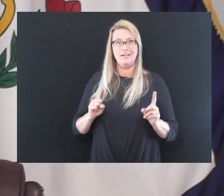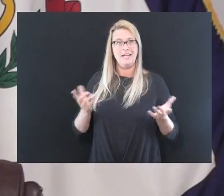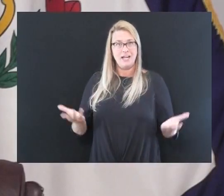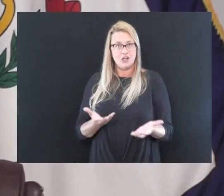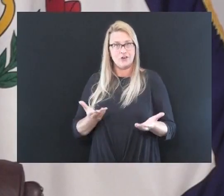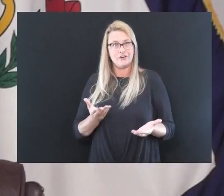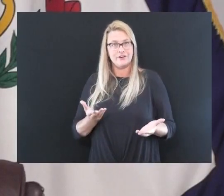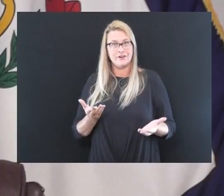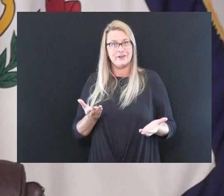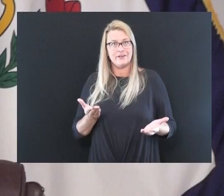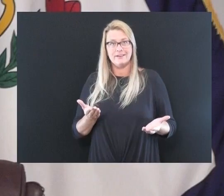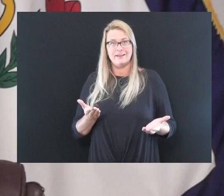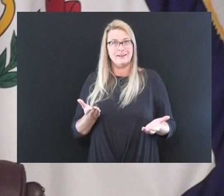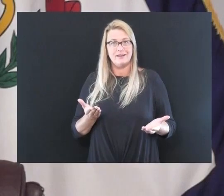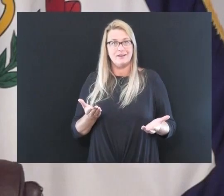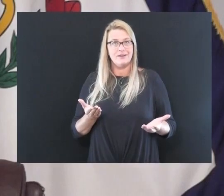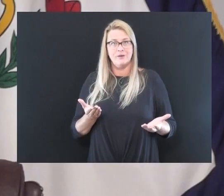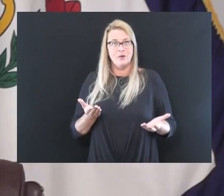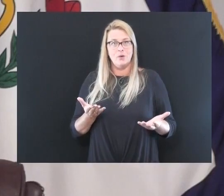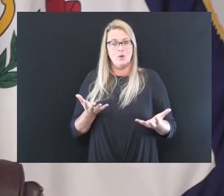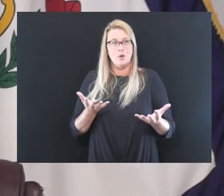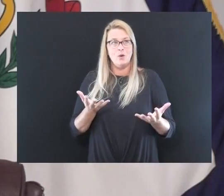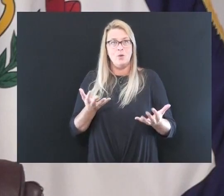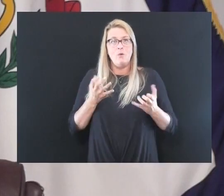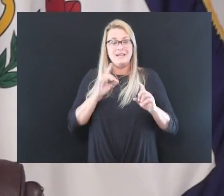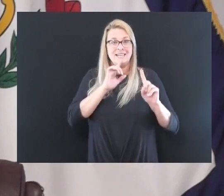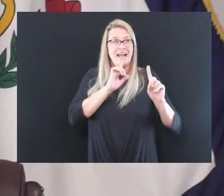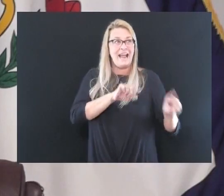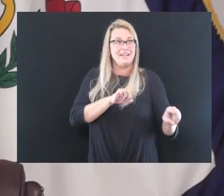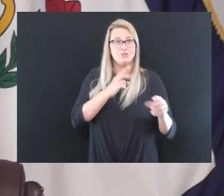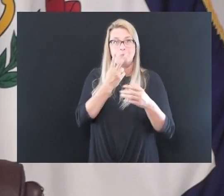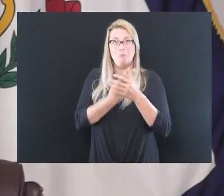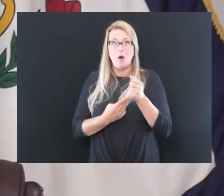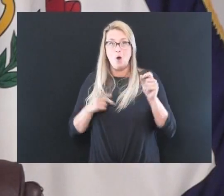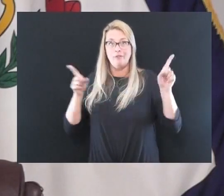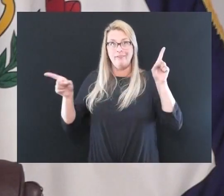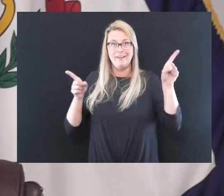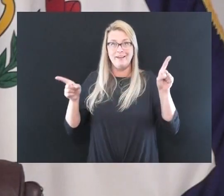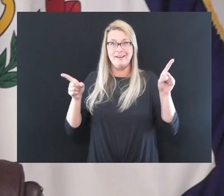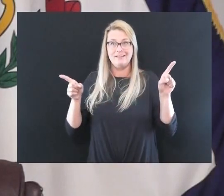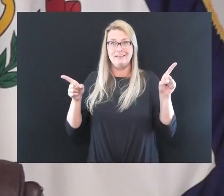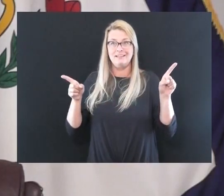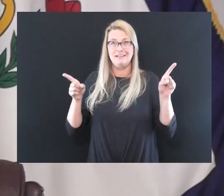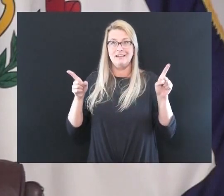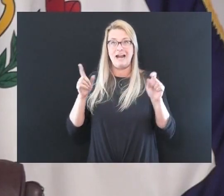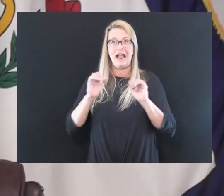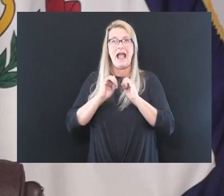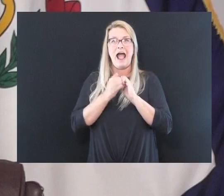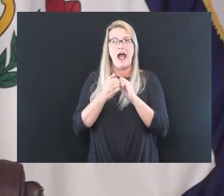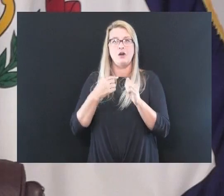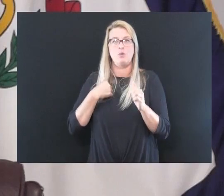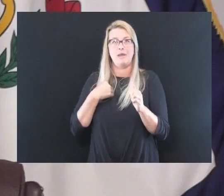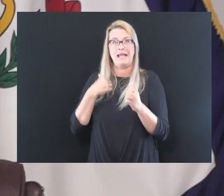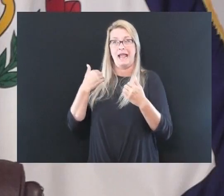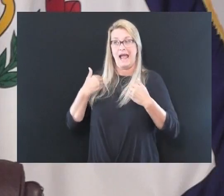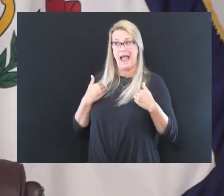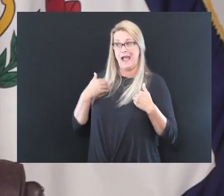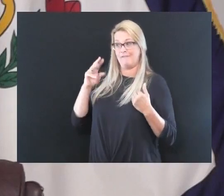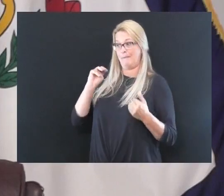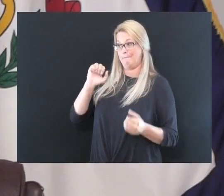is to answer to both ends of the problem, and that is come out with a map that our